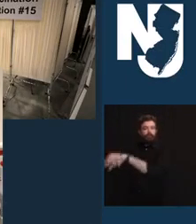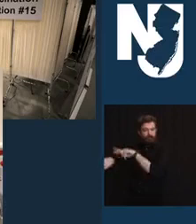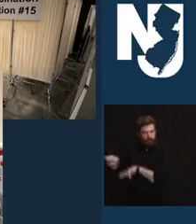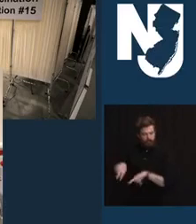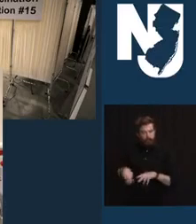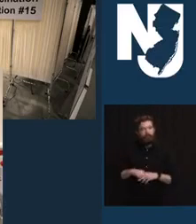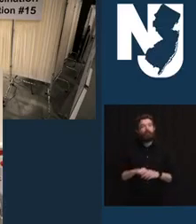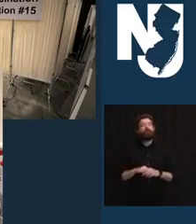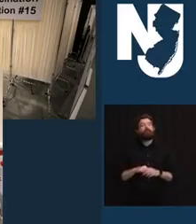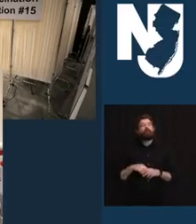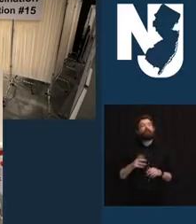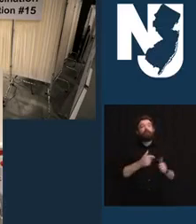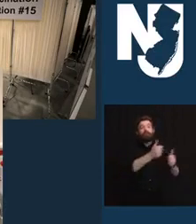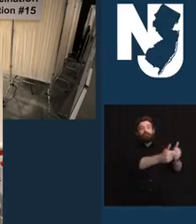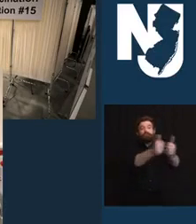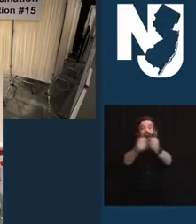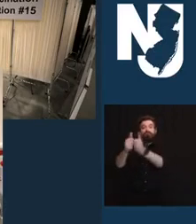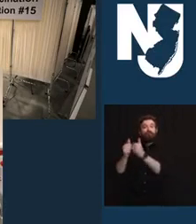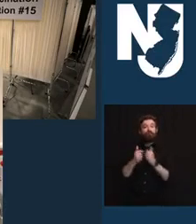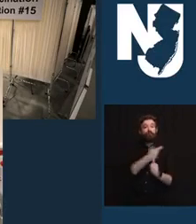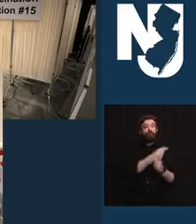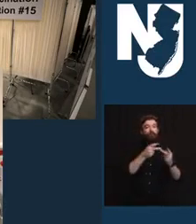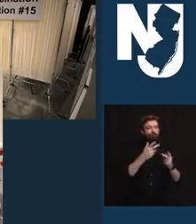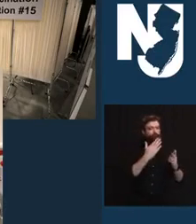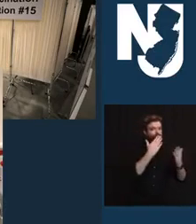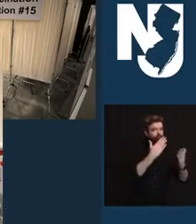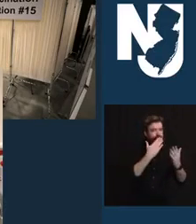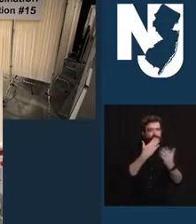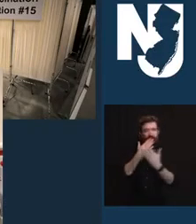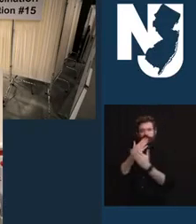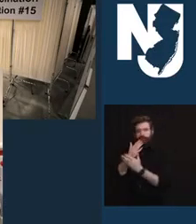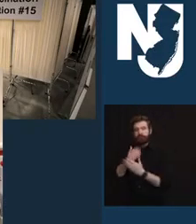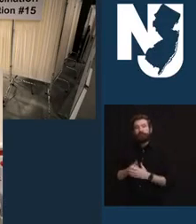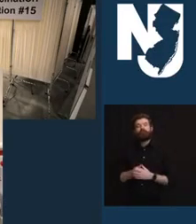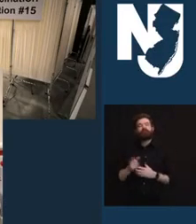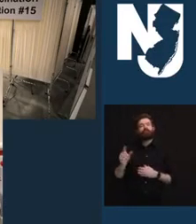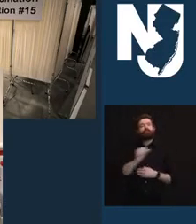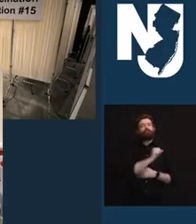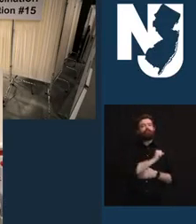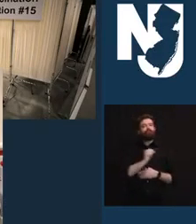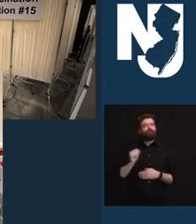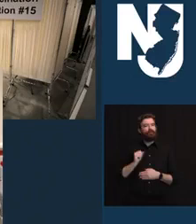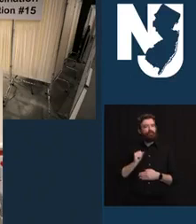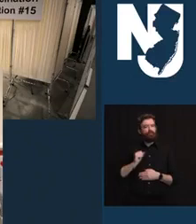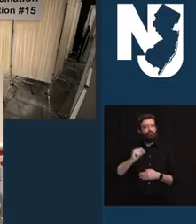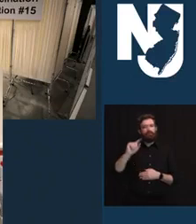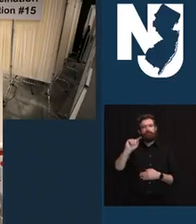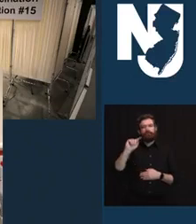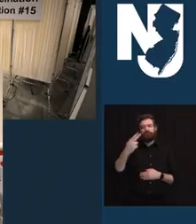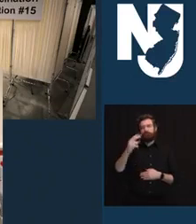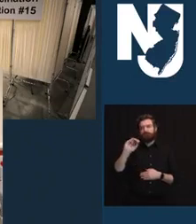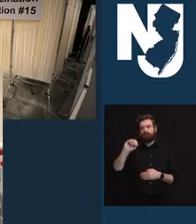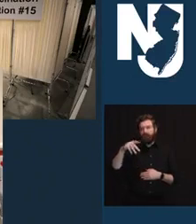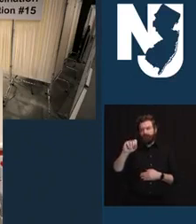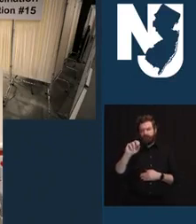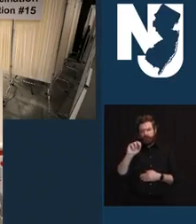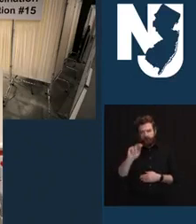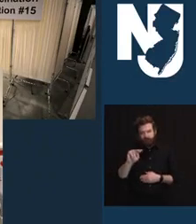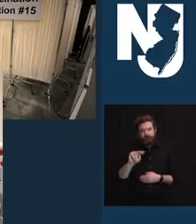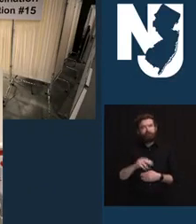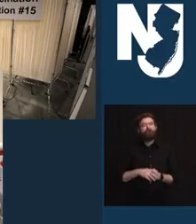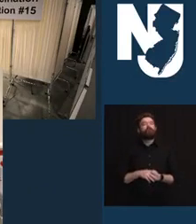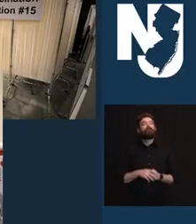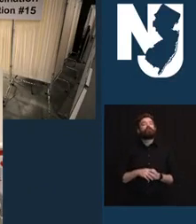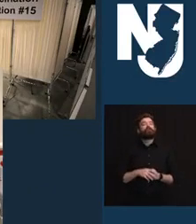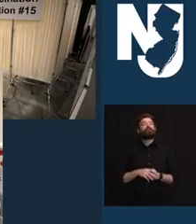Sam Thompson. Senator Sam Thompson was there, Assemblyman Rob Karabinchak, Assemblyman Select Sterling Stanley was with